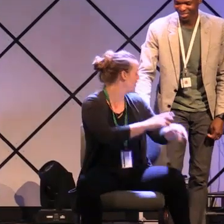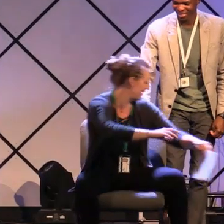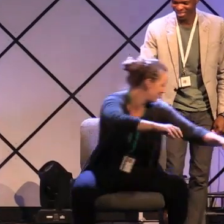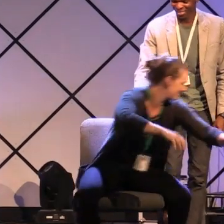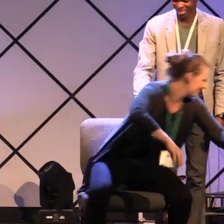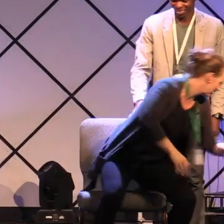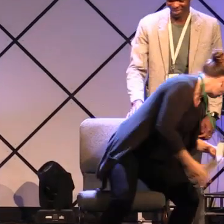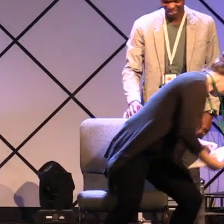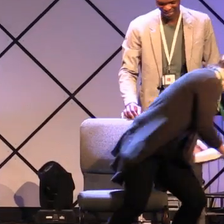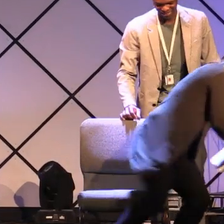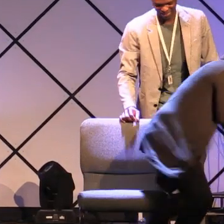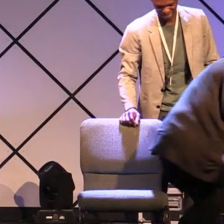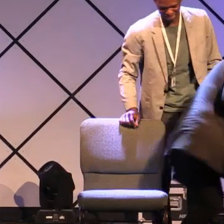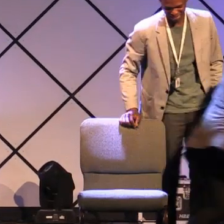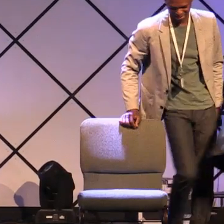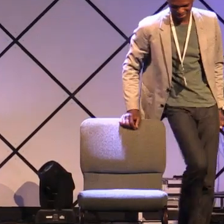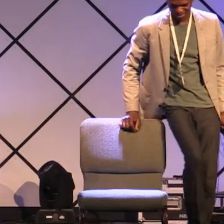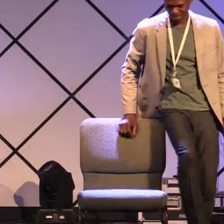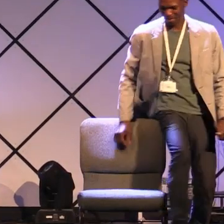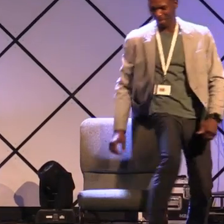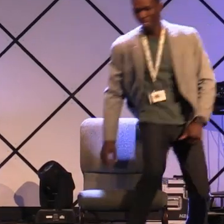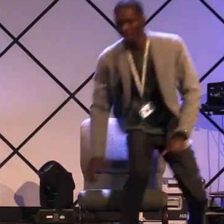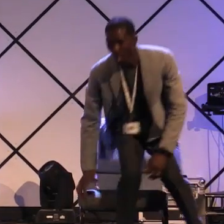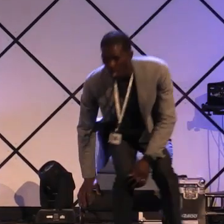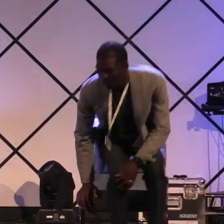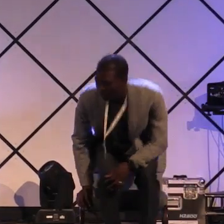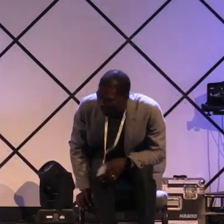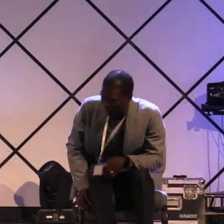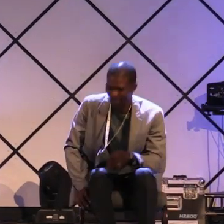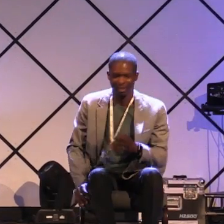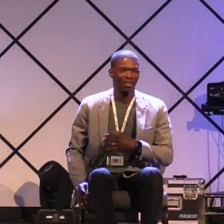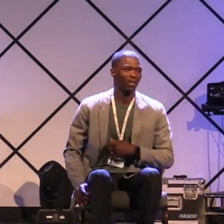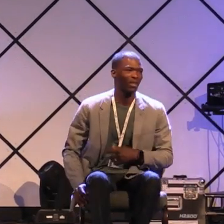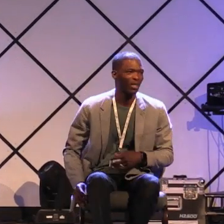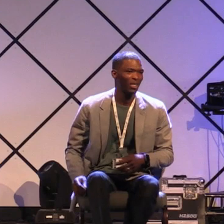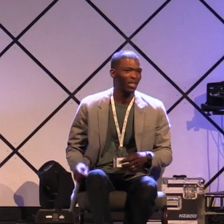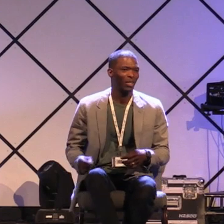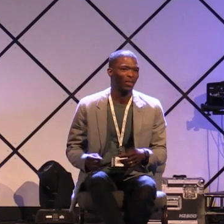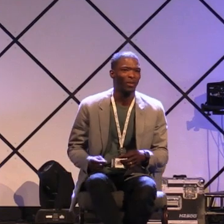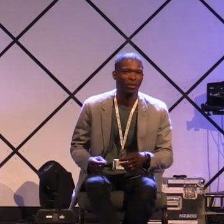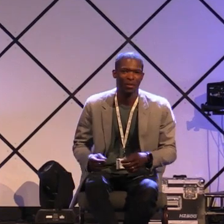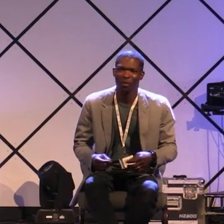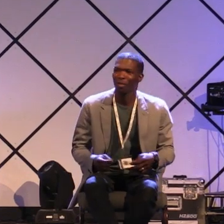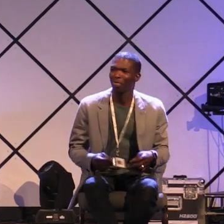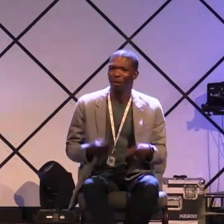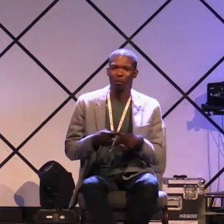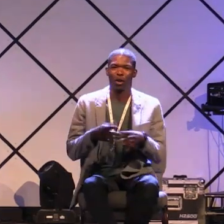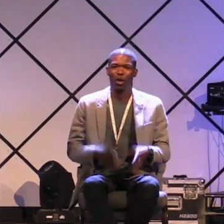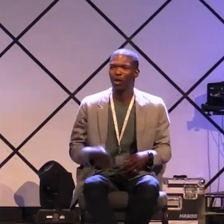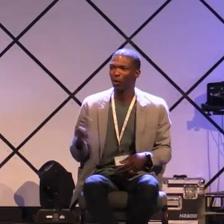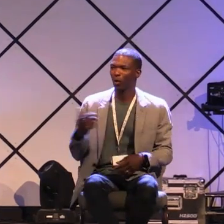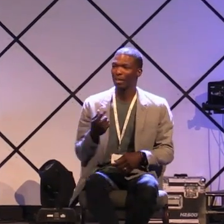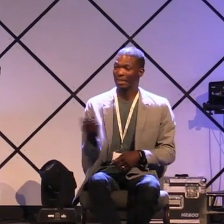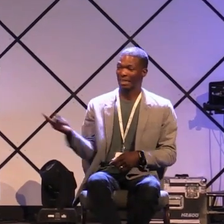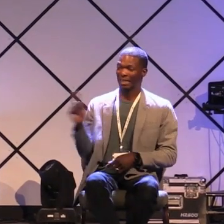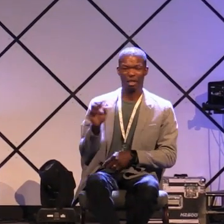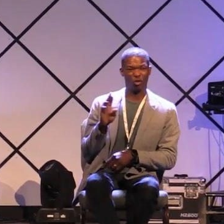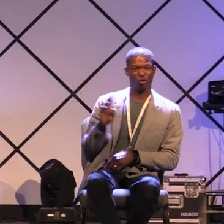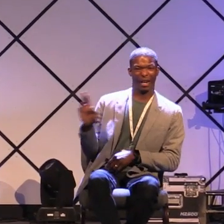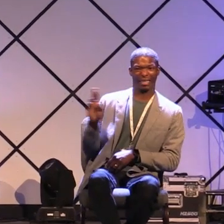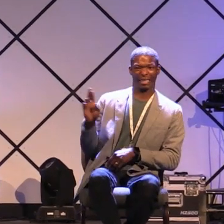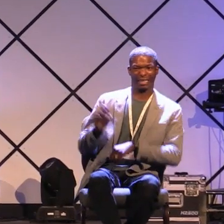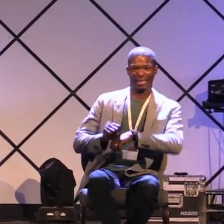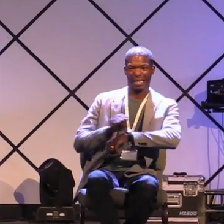Good afternoon, everybody. Will the breeders being presented please join me to the right of the stage? Make your way up,